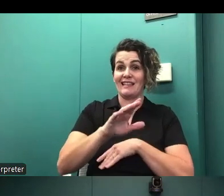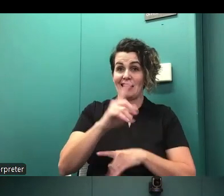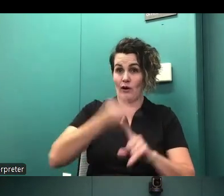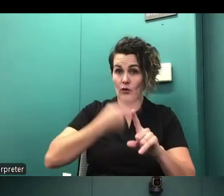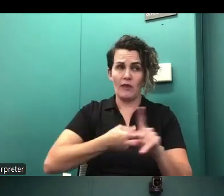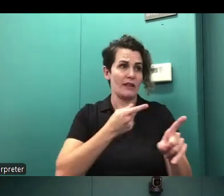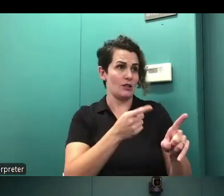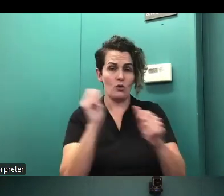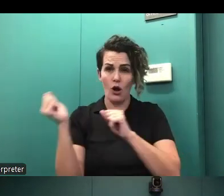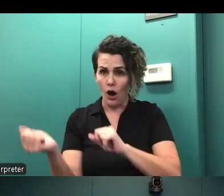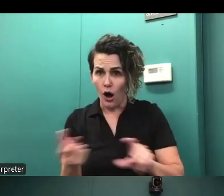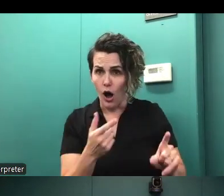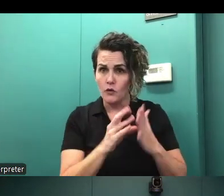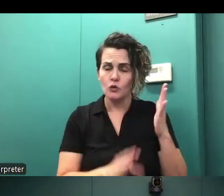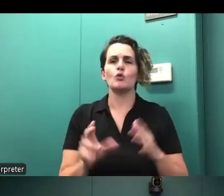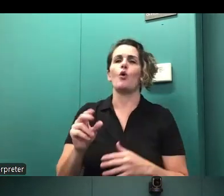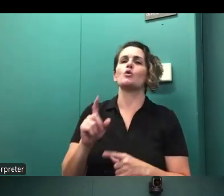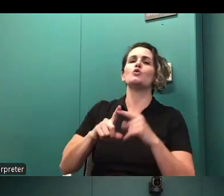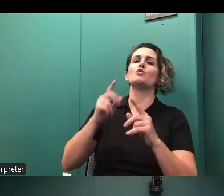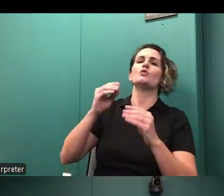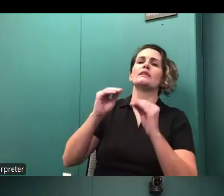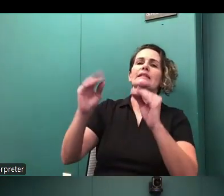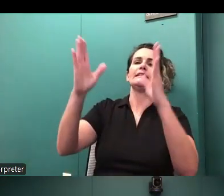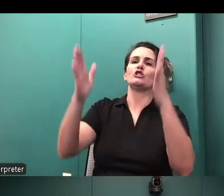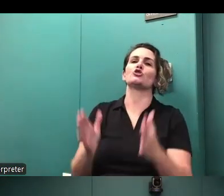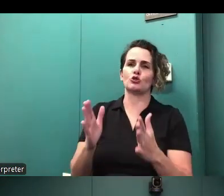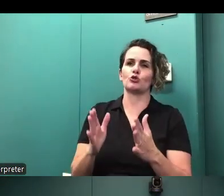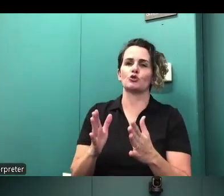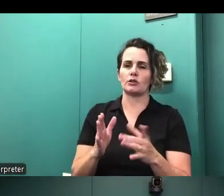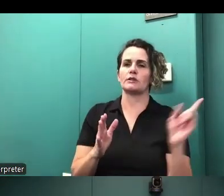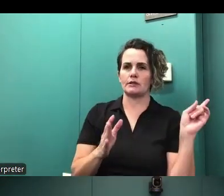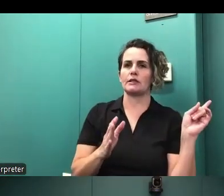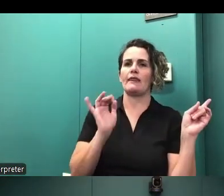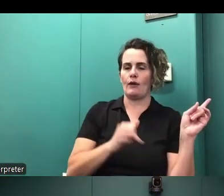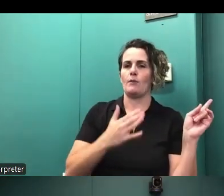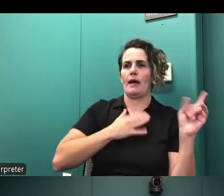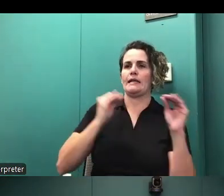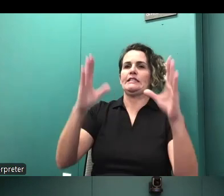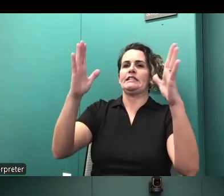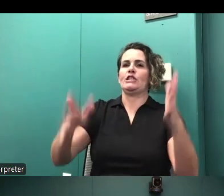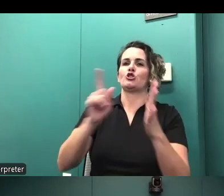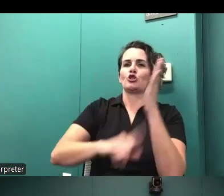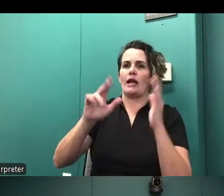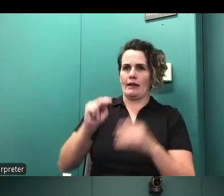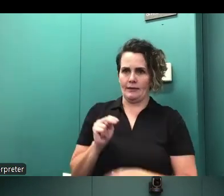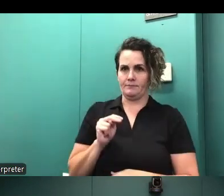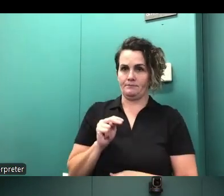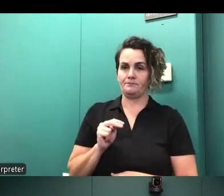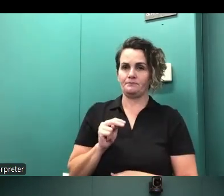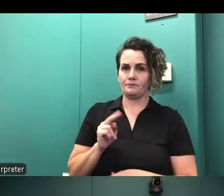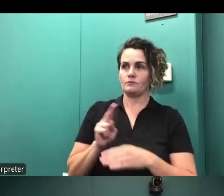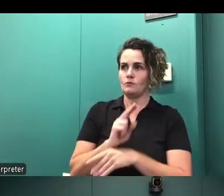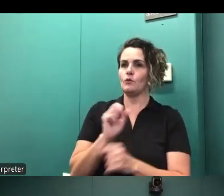teachers, right? To the teachers. This goes to my teachers. The next Oh, one okay. is my monthly check-in with my students. Okay. So I use this with my consult